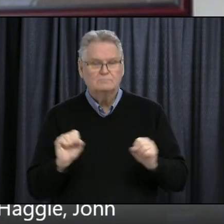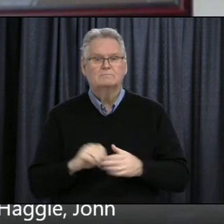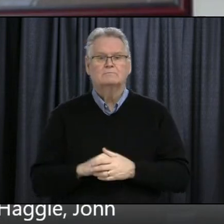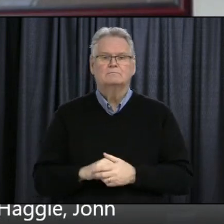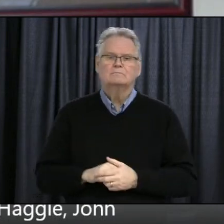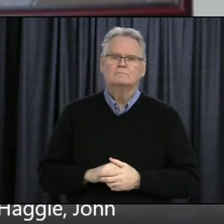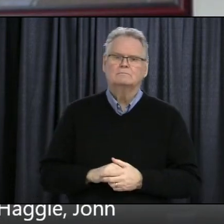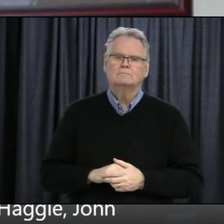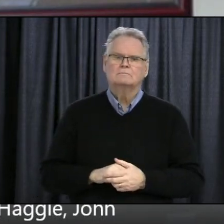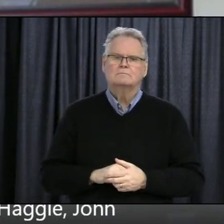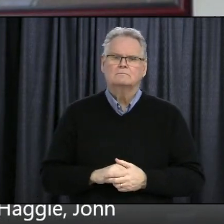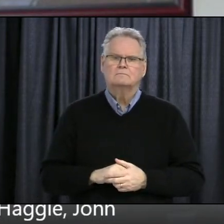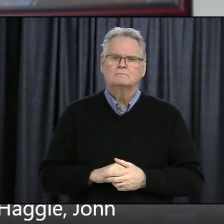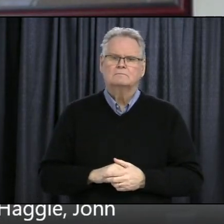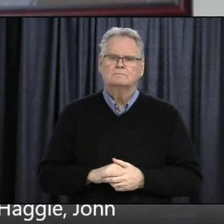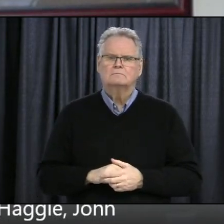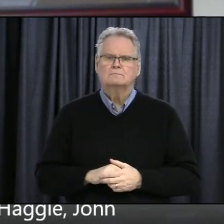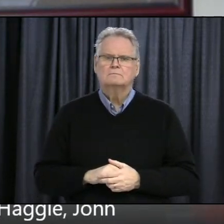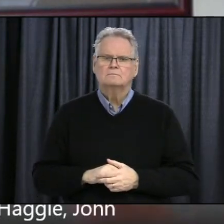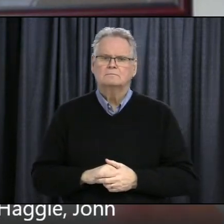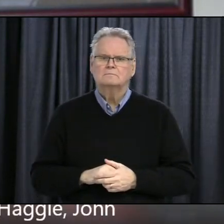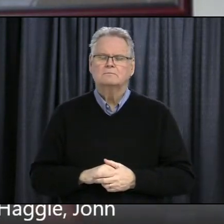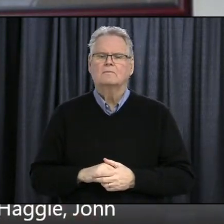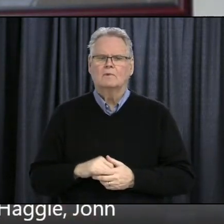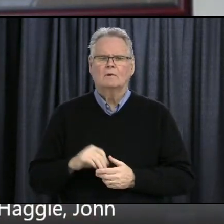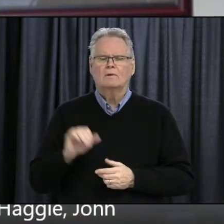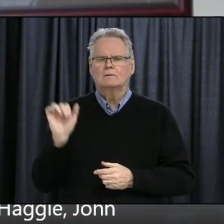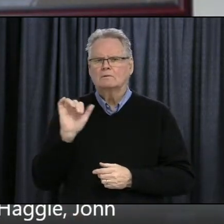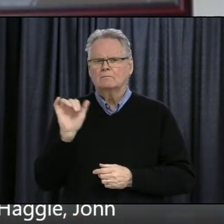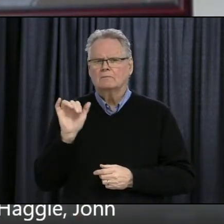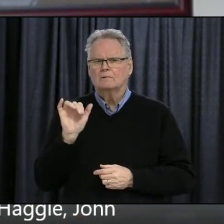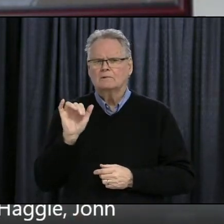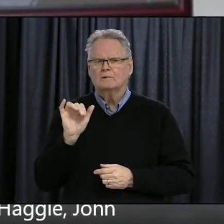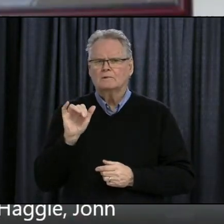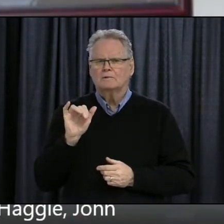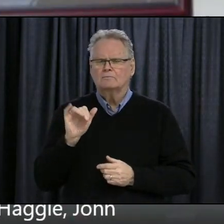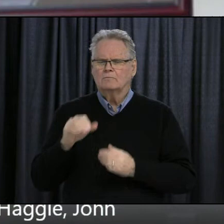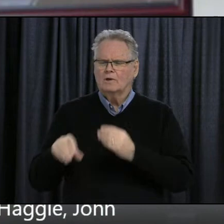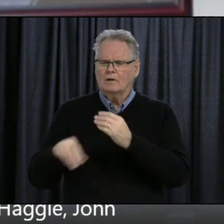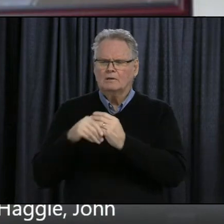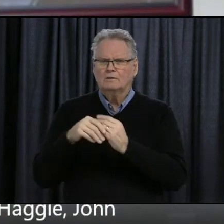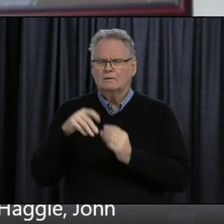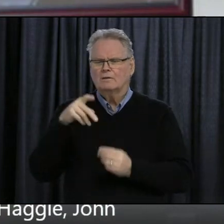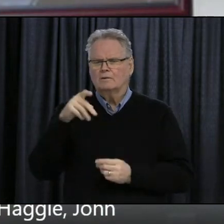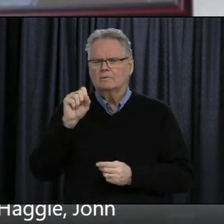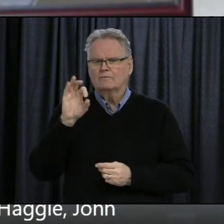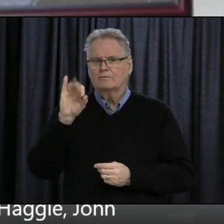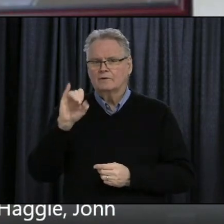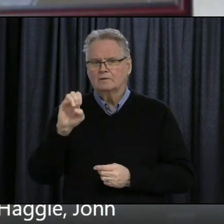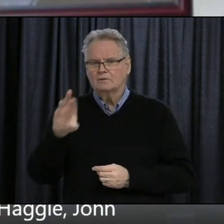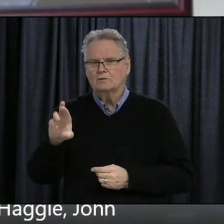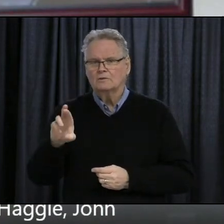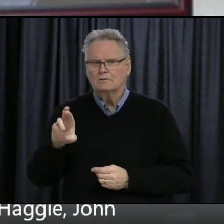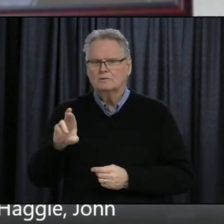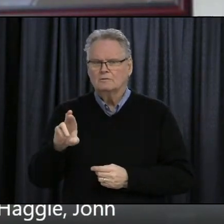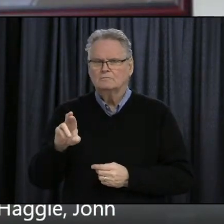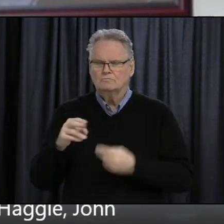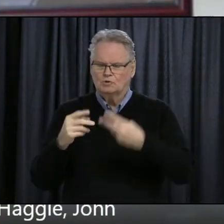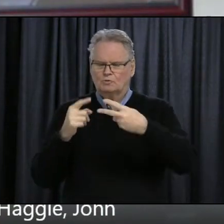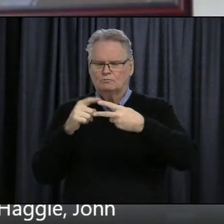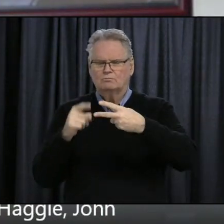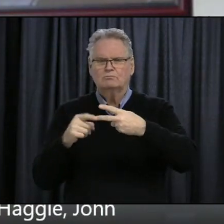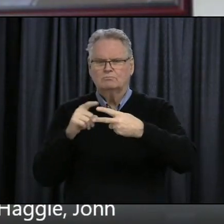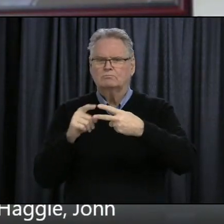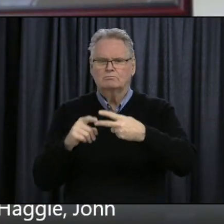some of their requirements in terms of temperature versus viability, so they can be shipped in simply a